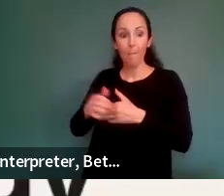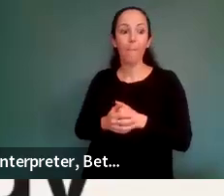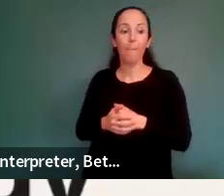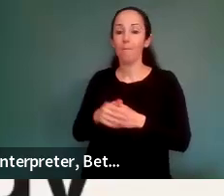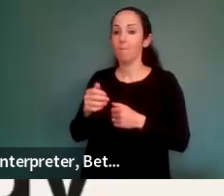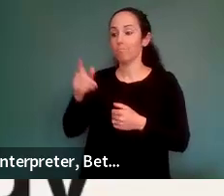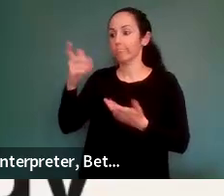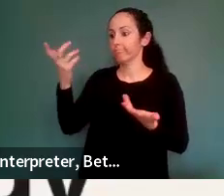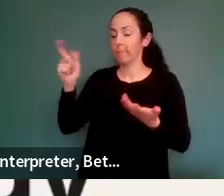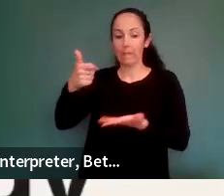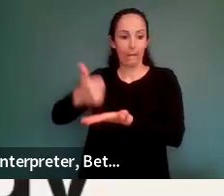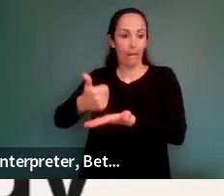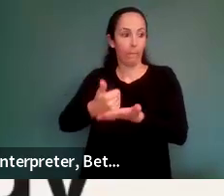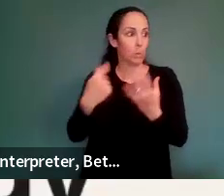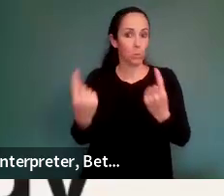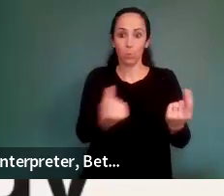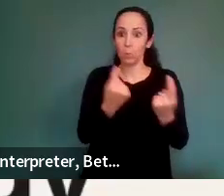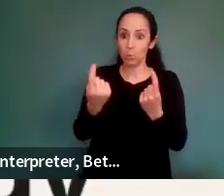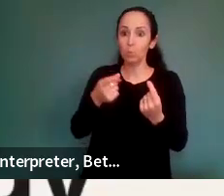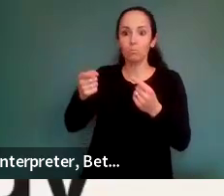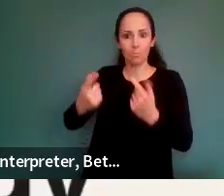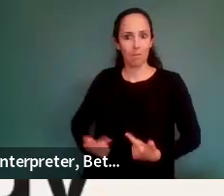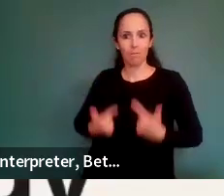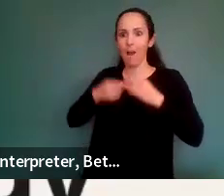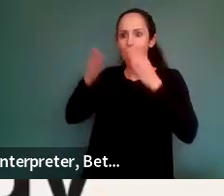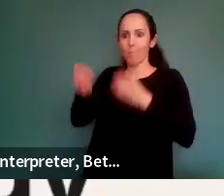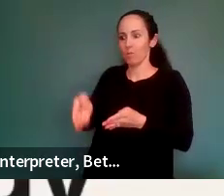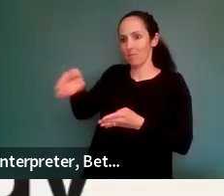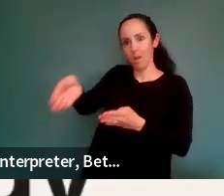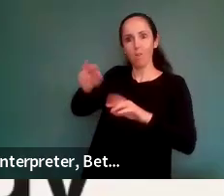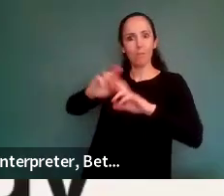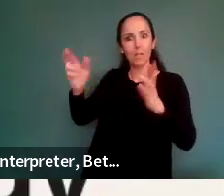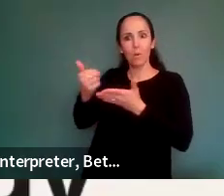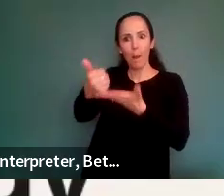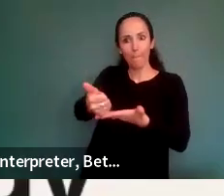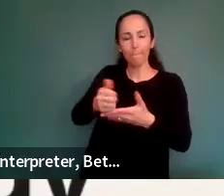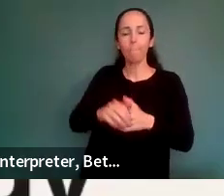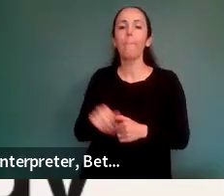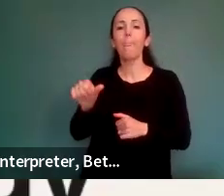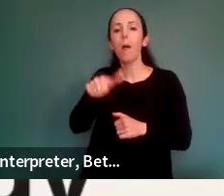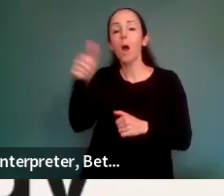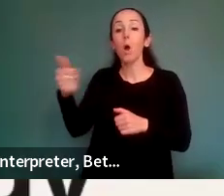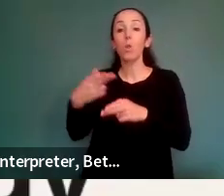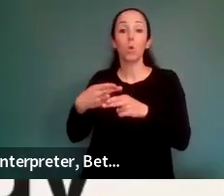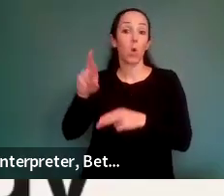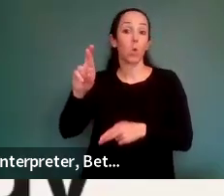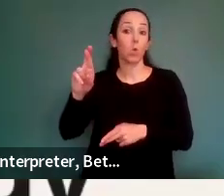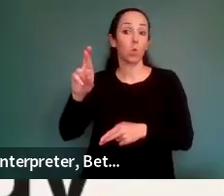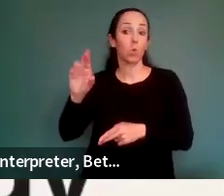tasks. And also the last one I'd like to share with you is called Roboca. It's a low vision